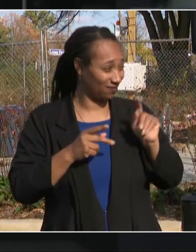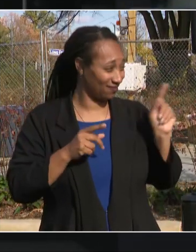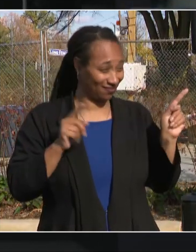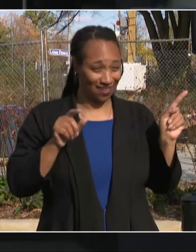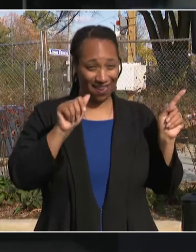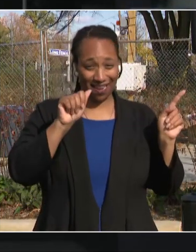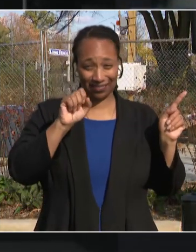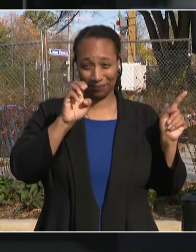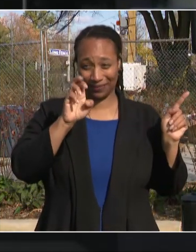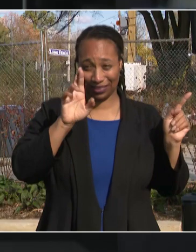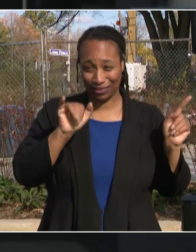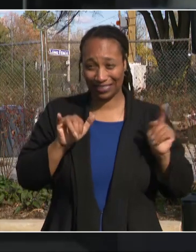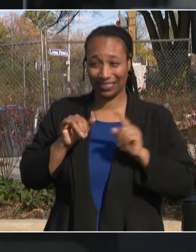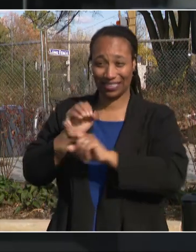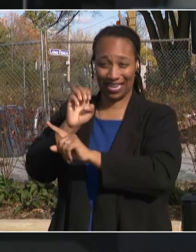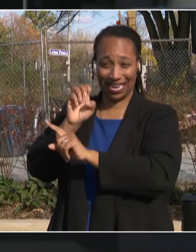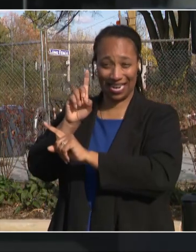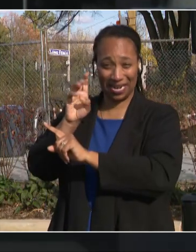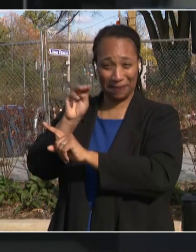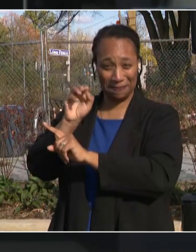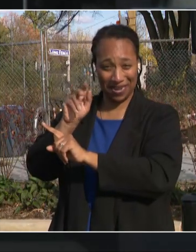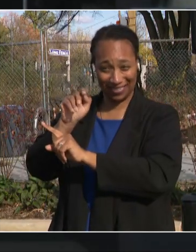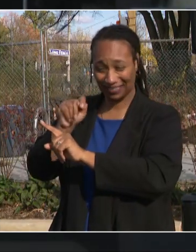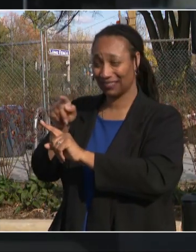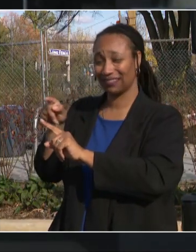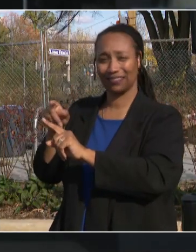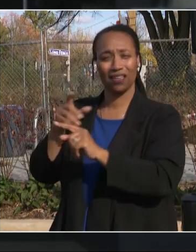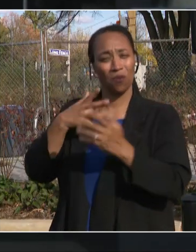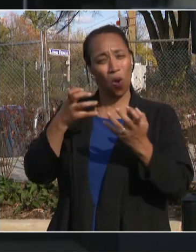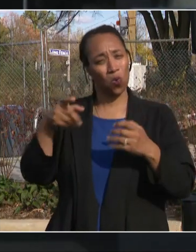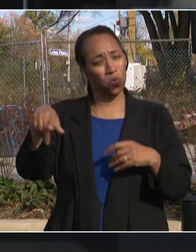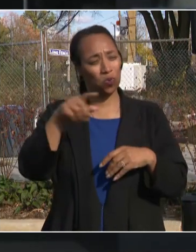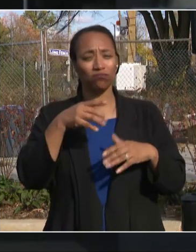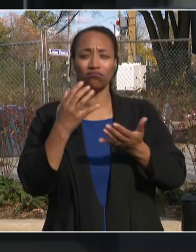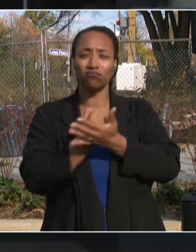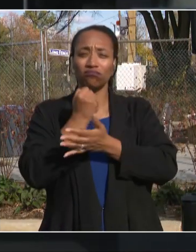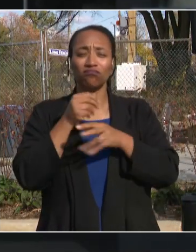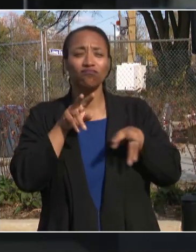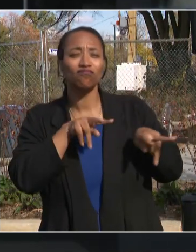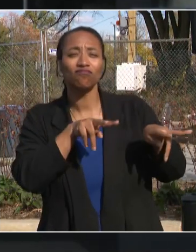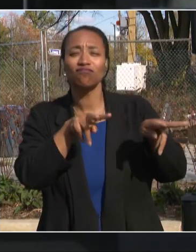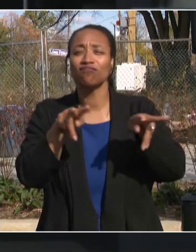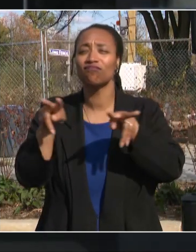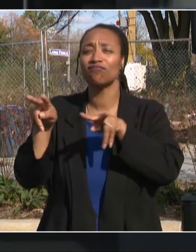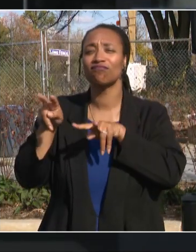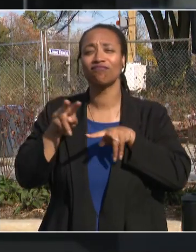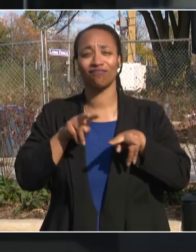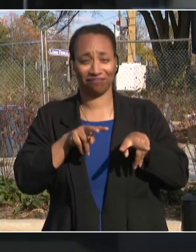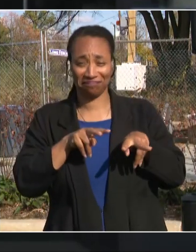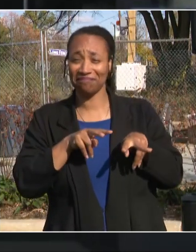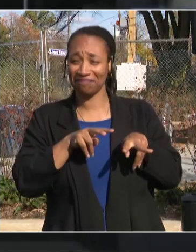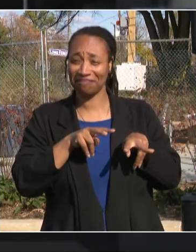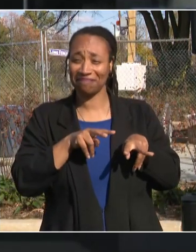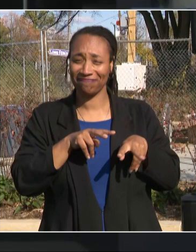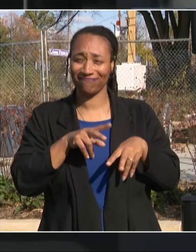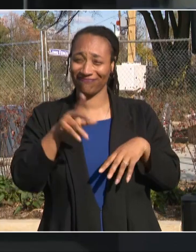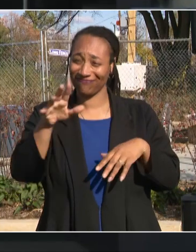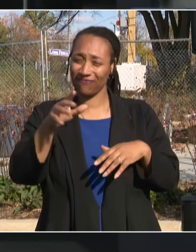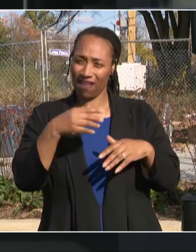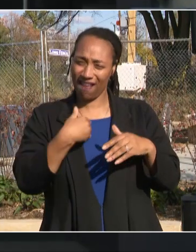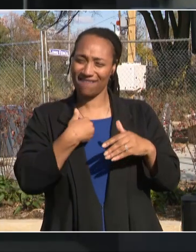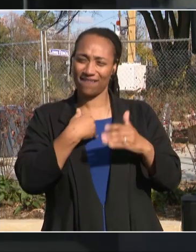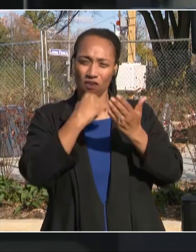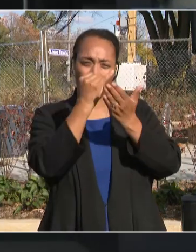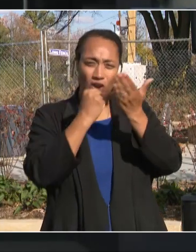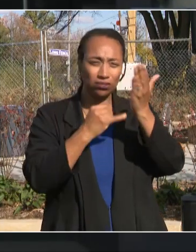this afternoon, I hope you feel all of that. The art curated by Malik Lee reflects the story of